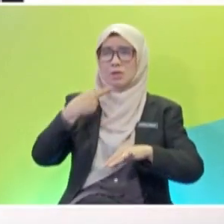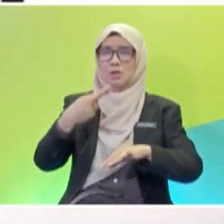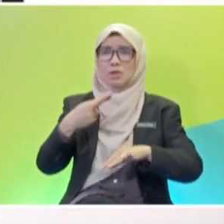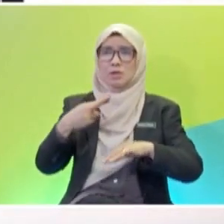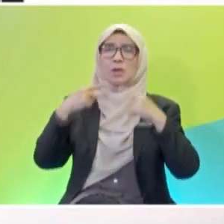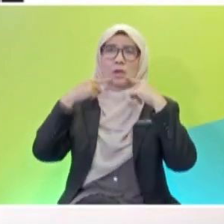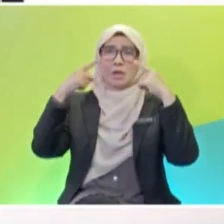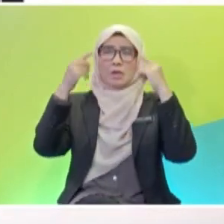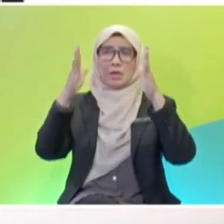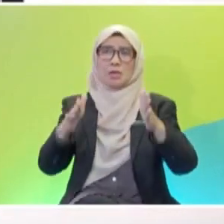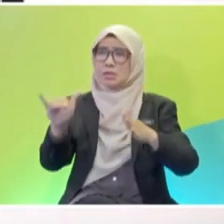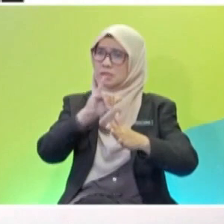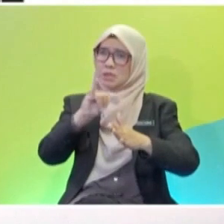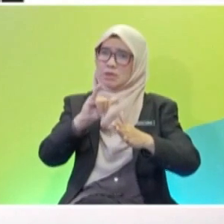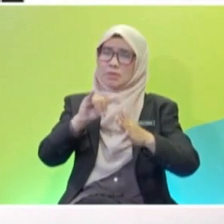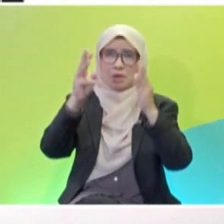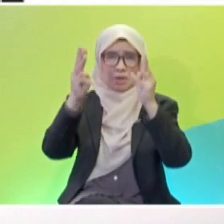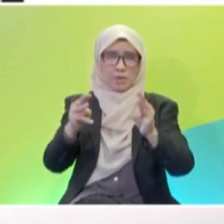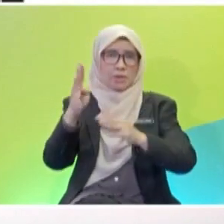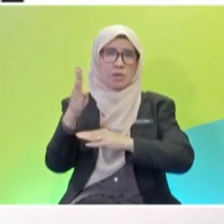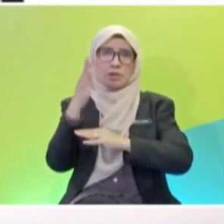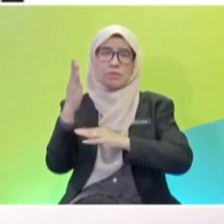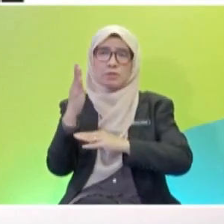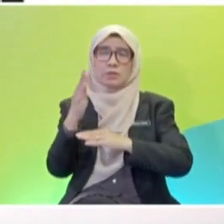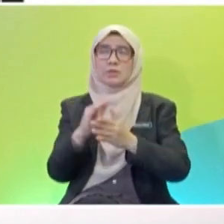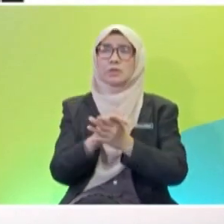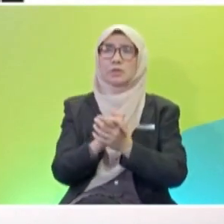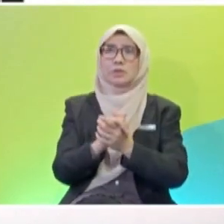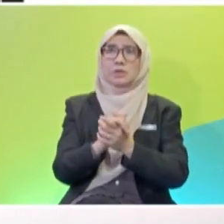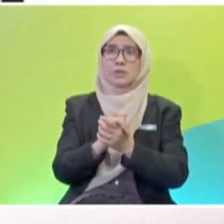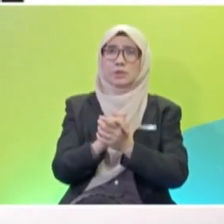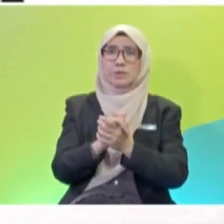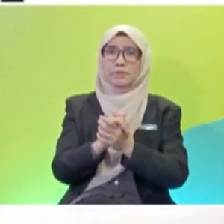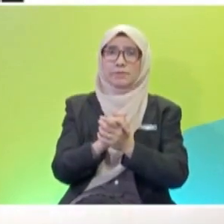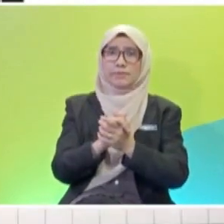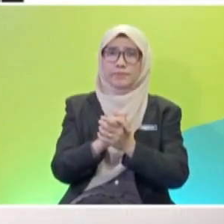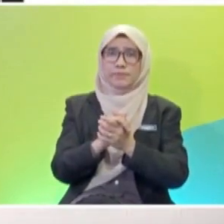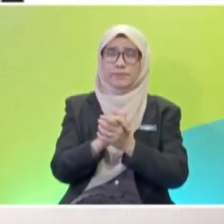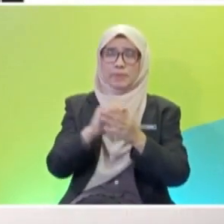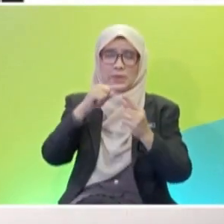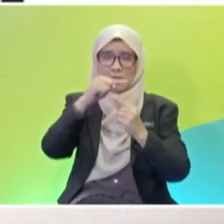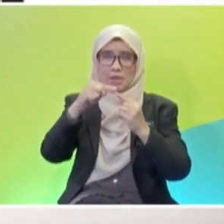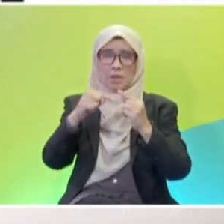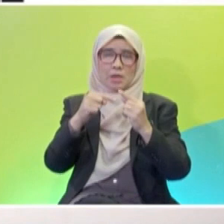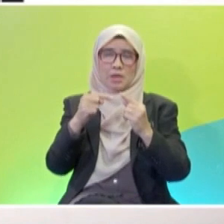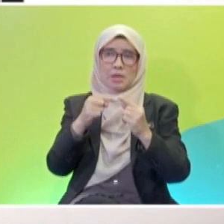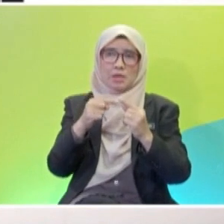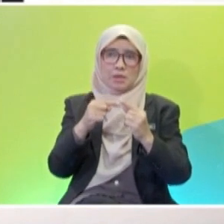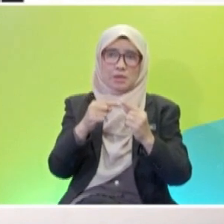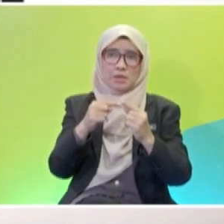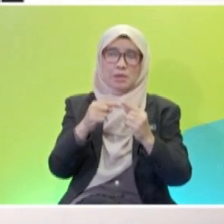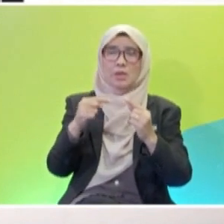like us. It's just their job scope require them to be on screen and to conform to a certain